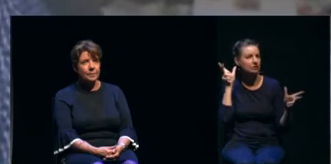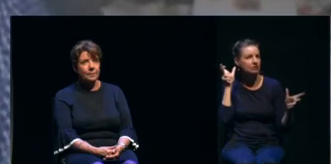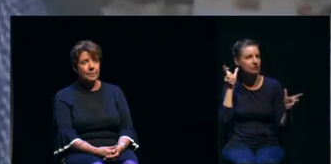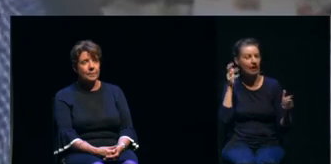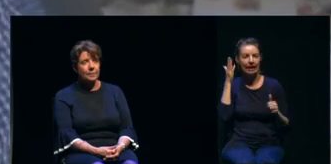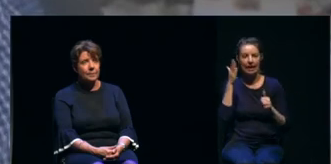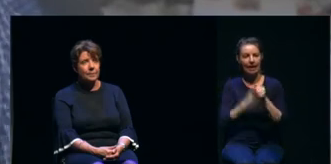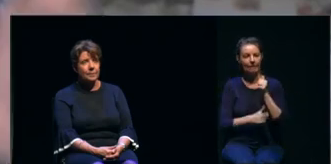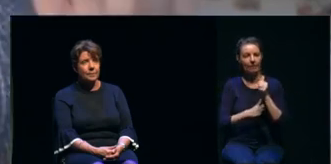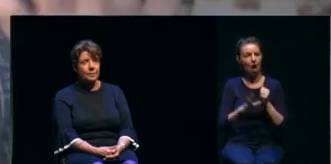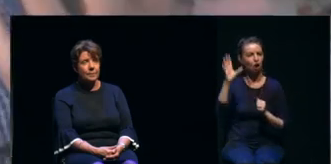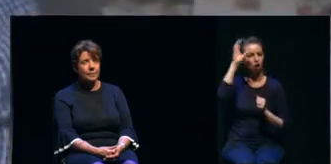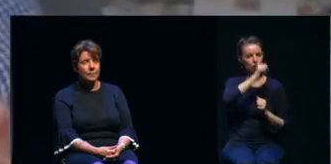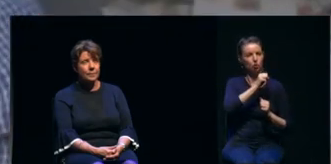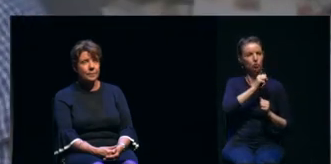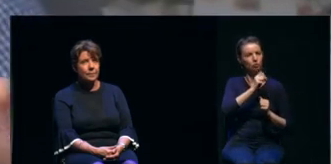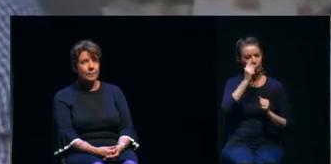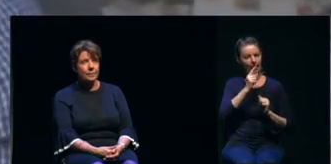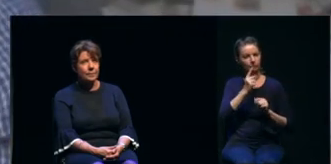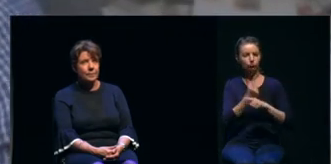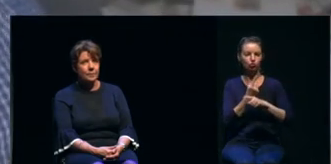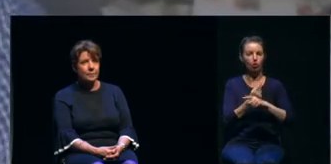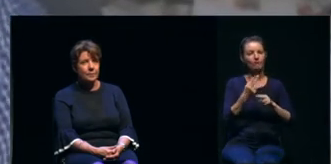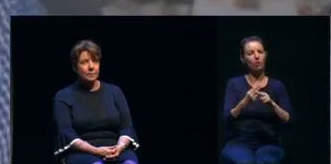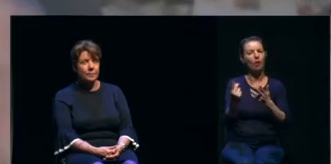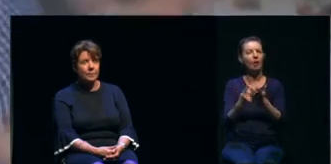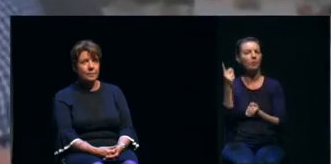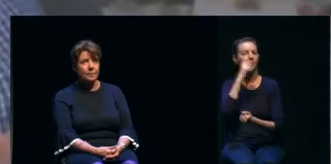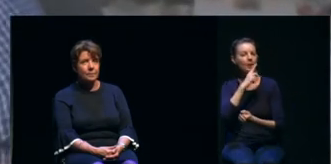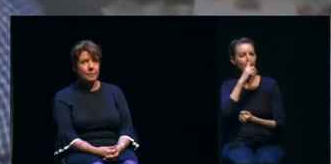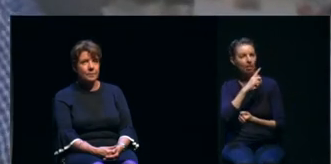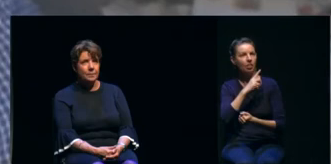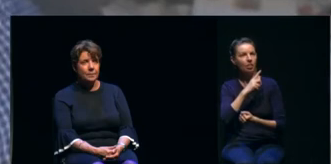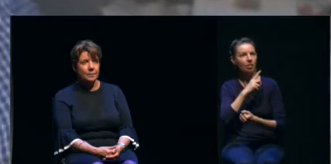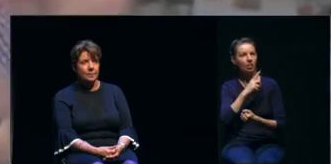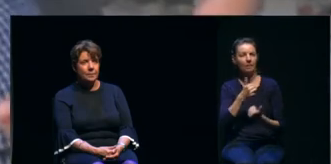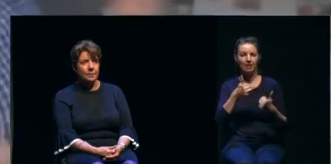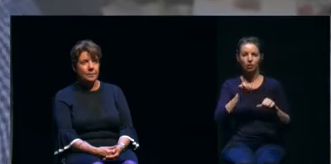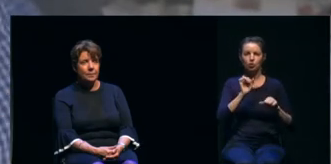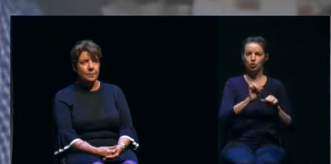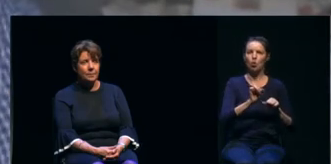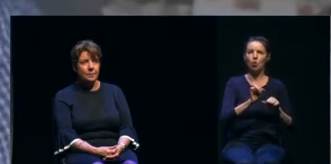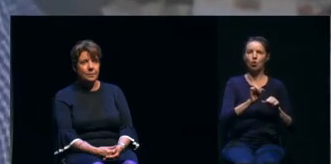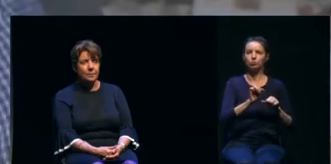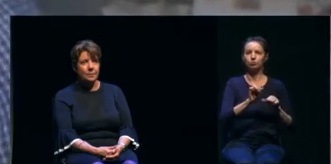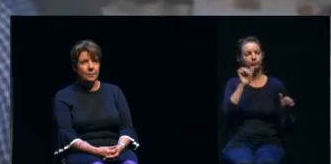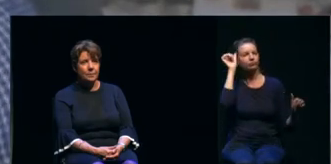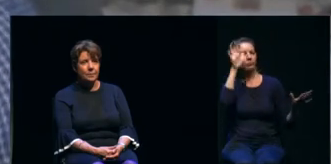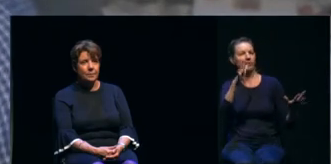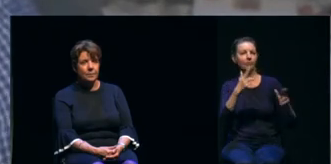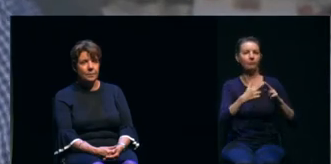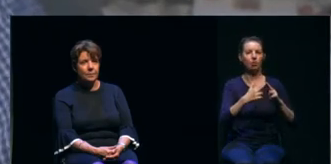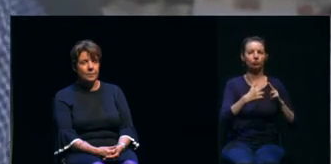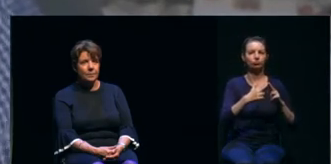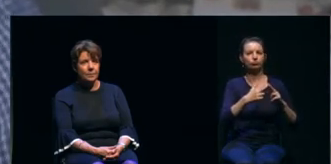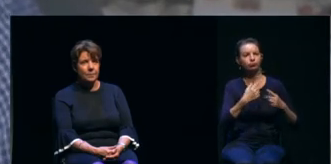never presume that you are speaking for other people, and you have to use your platform to spread other people's words and to platform their works. And it's not